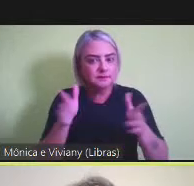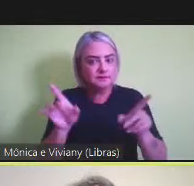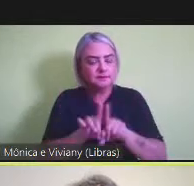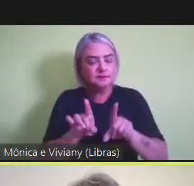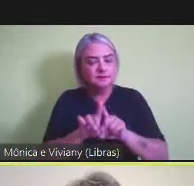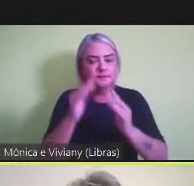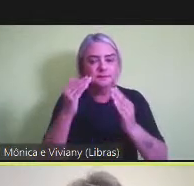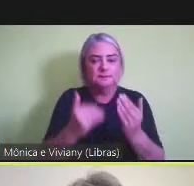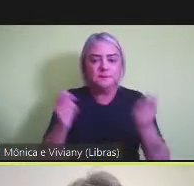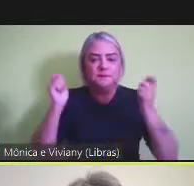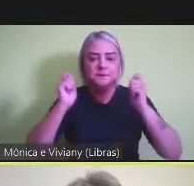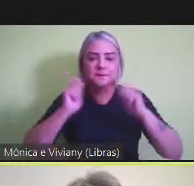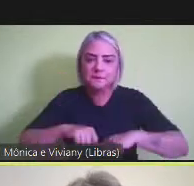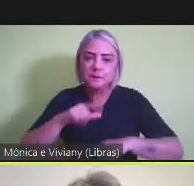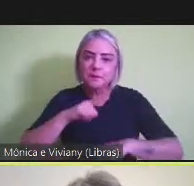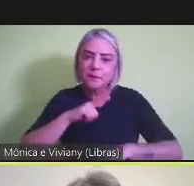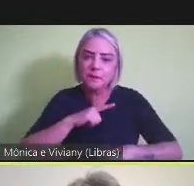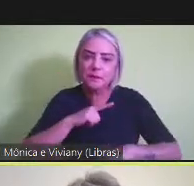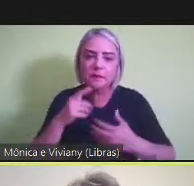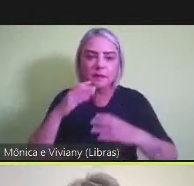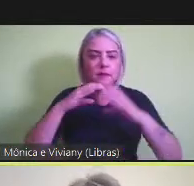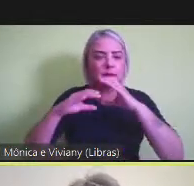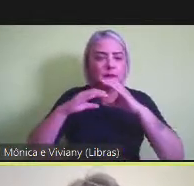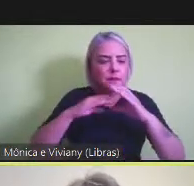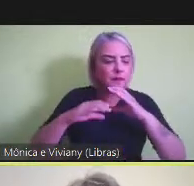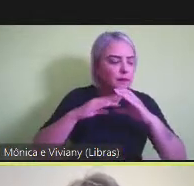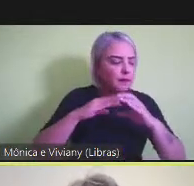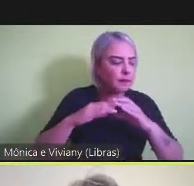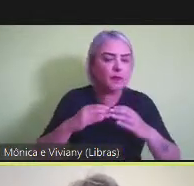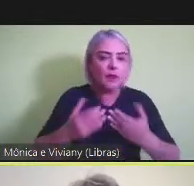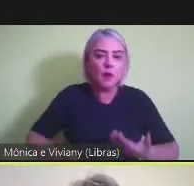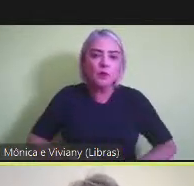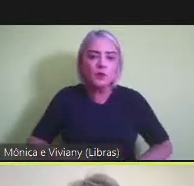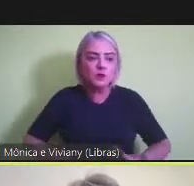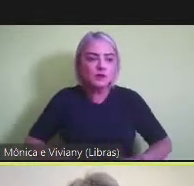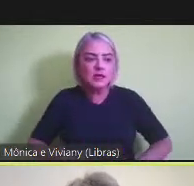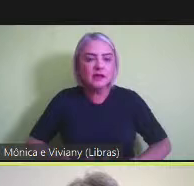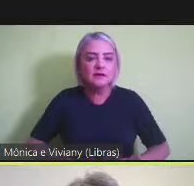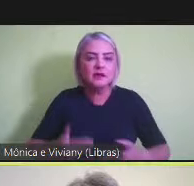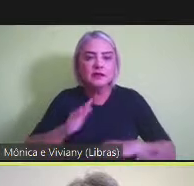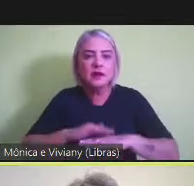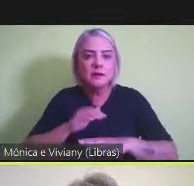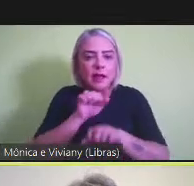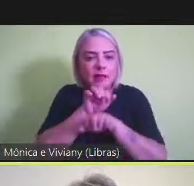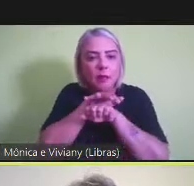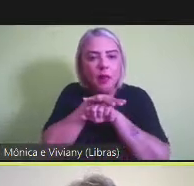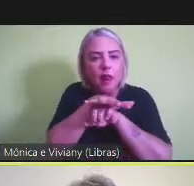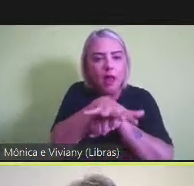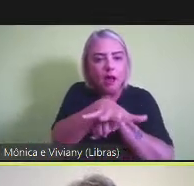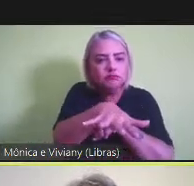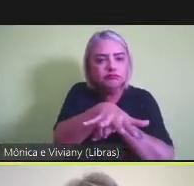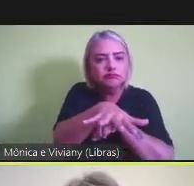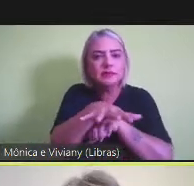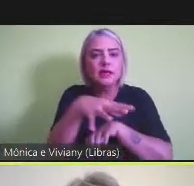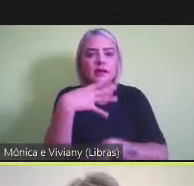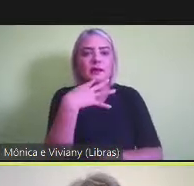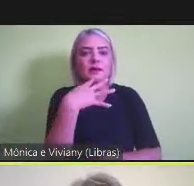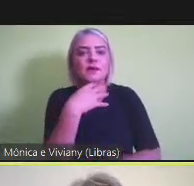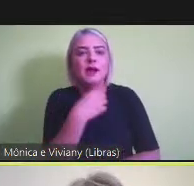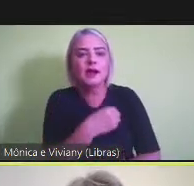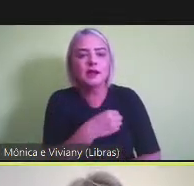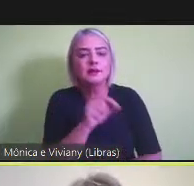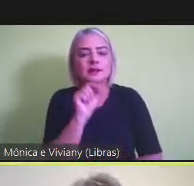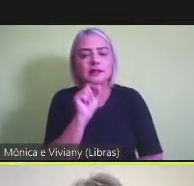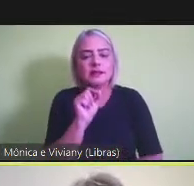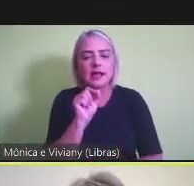the teams that are more open, the capacity of communication, the services that are more capillary,